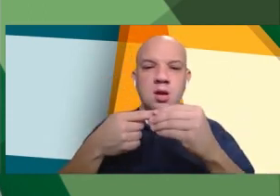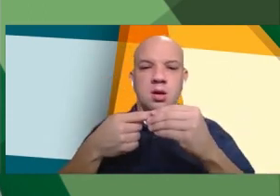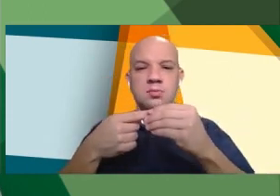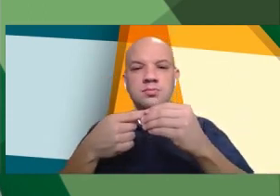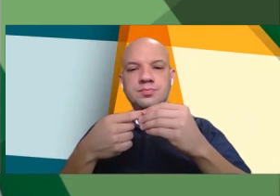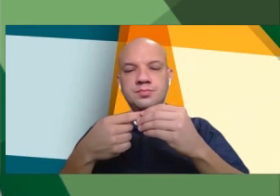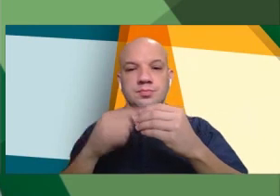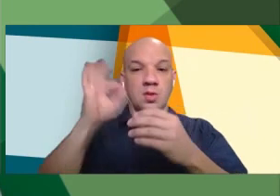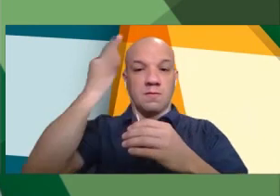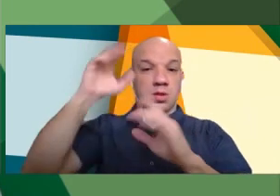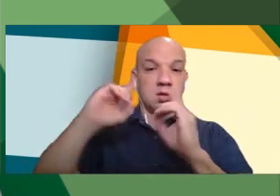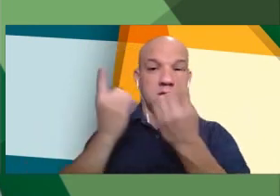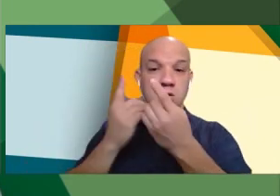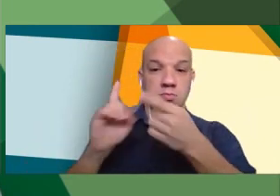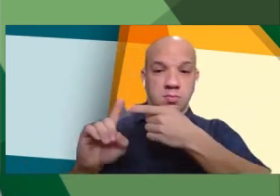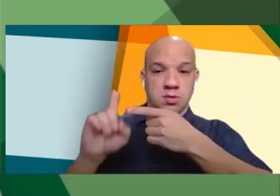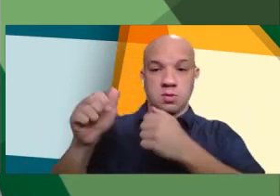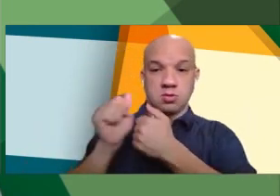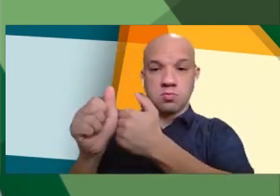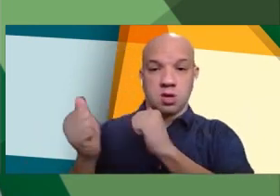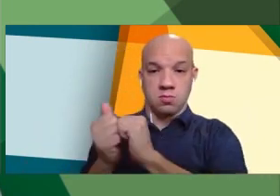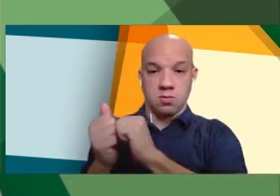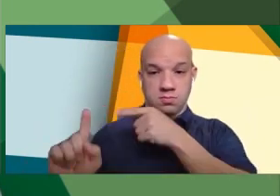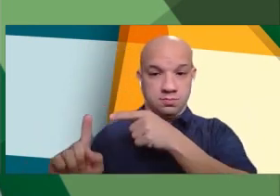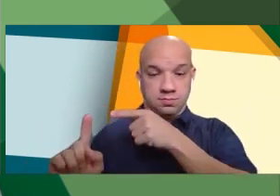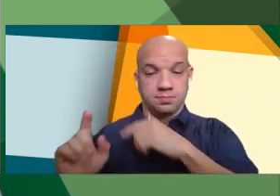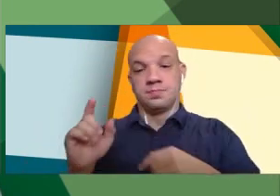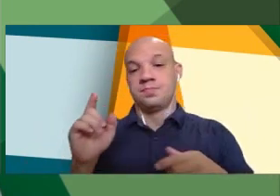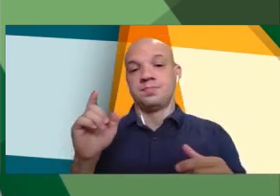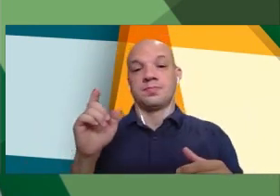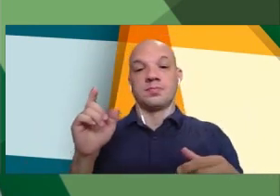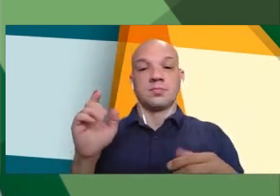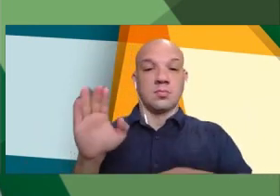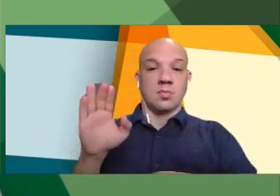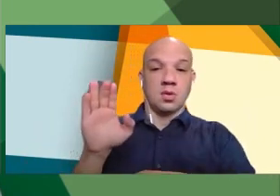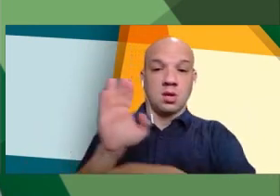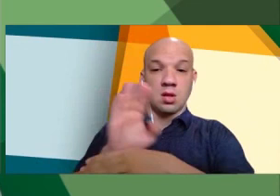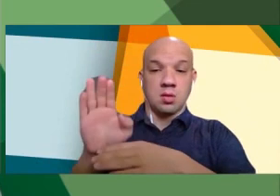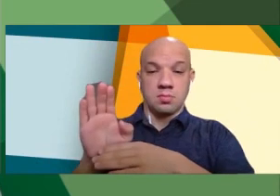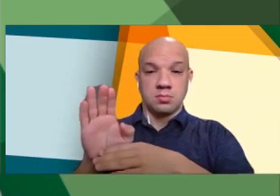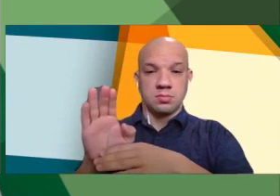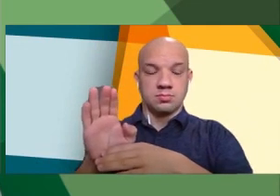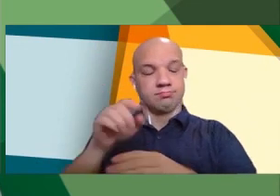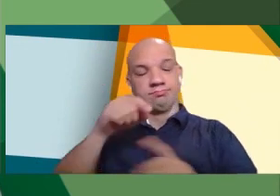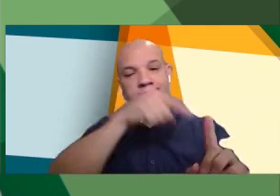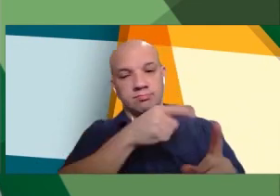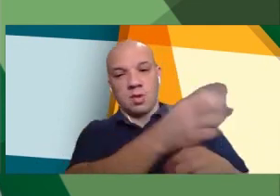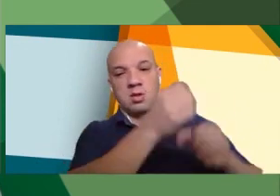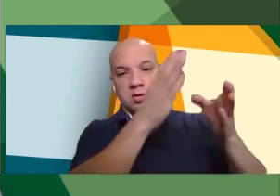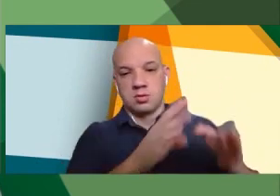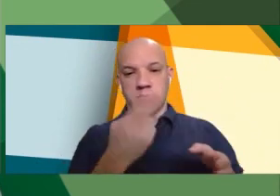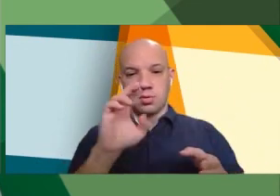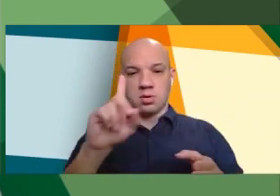requirement that we have to comply with. And this is a recipient of HUD financial assistance,